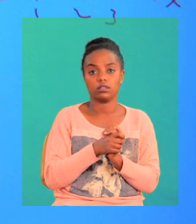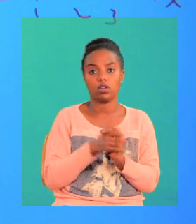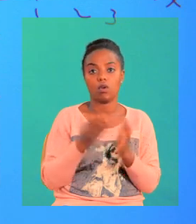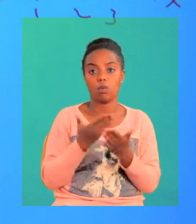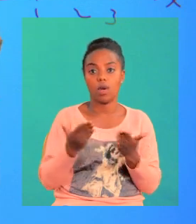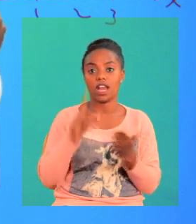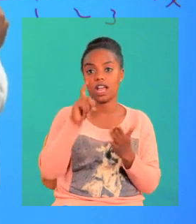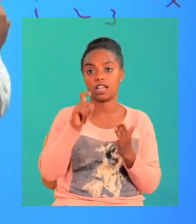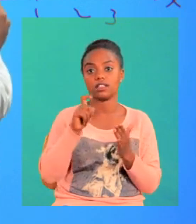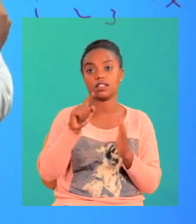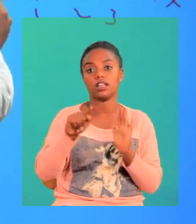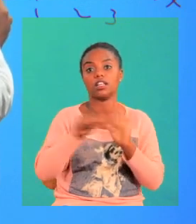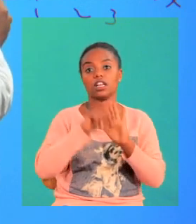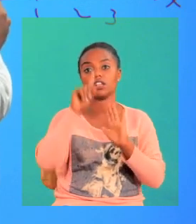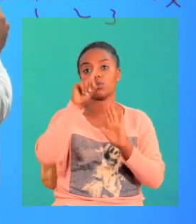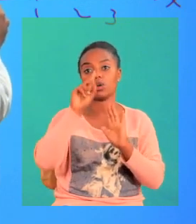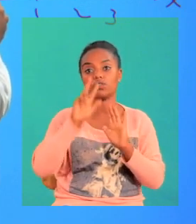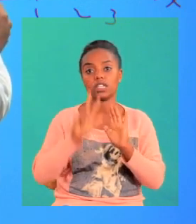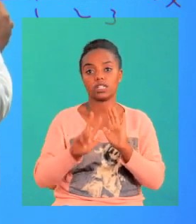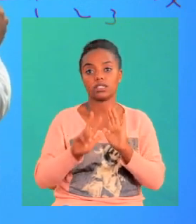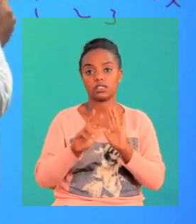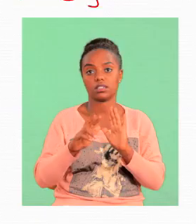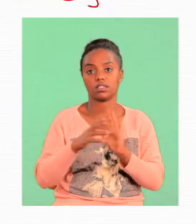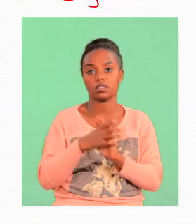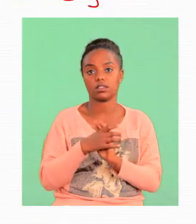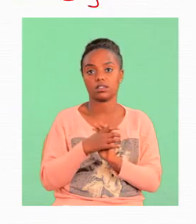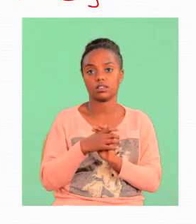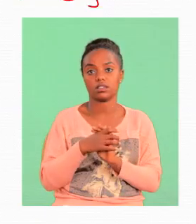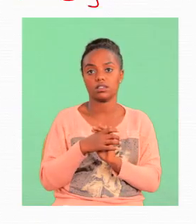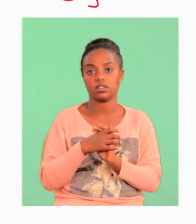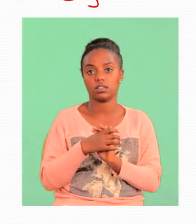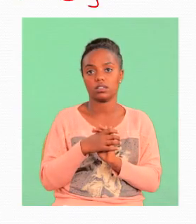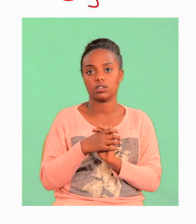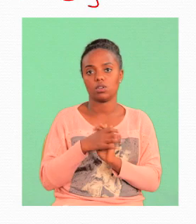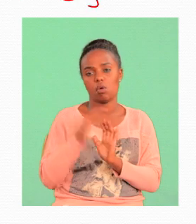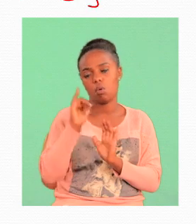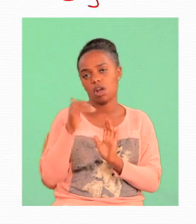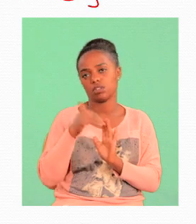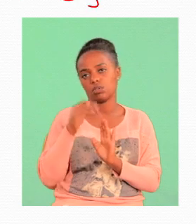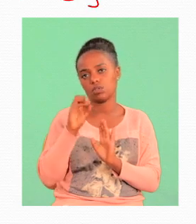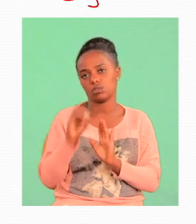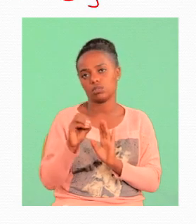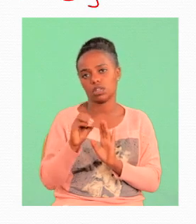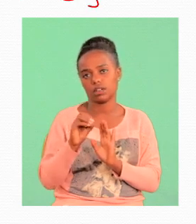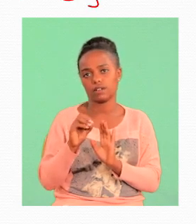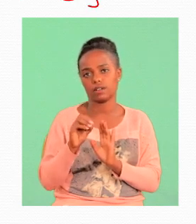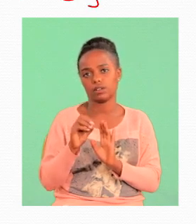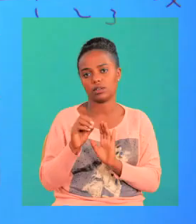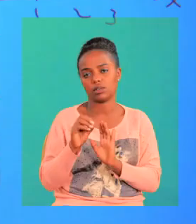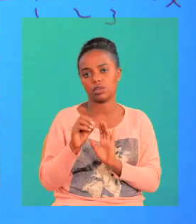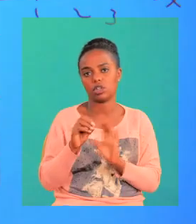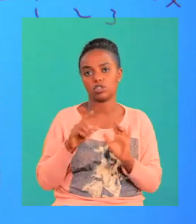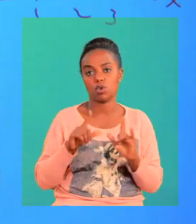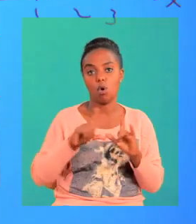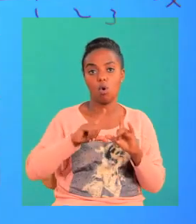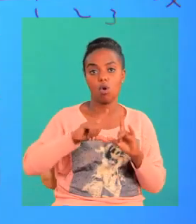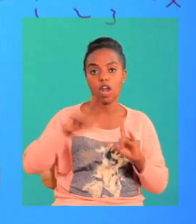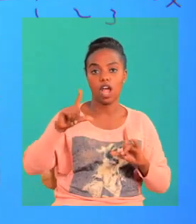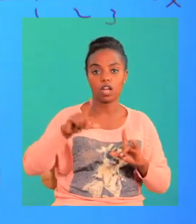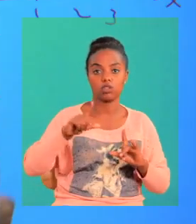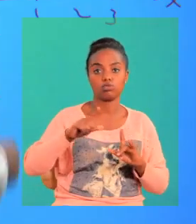x is negative 1 over 3, assume 1 over 3 is here. Y is 0, it is this point. So the boundary line is less